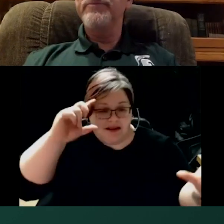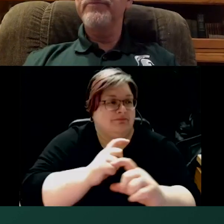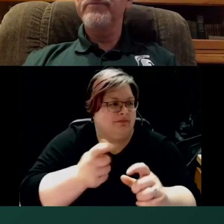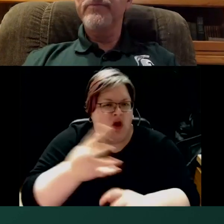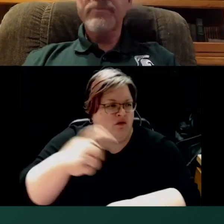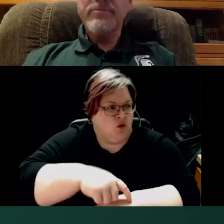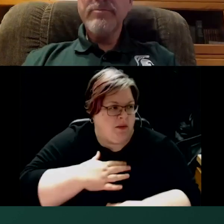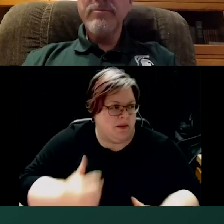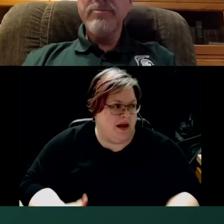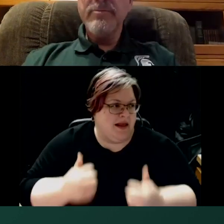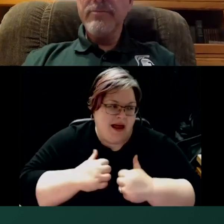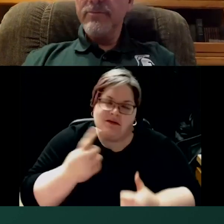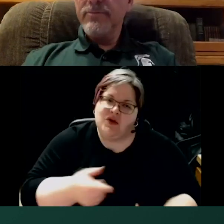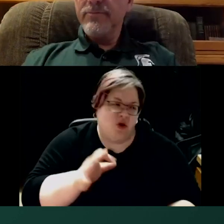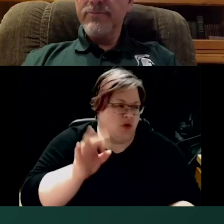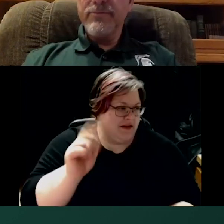fun.